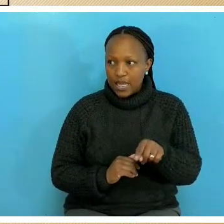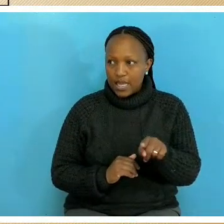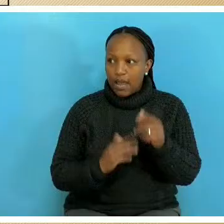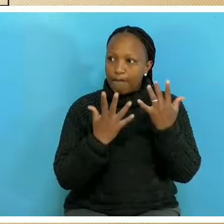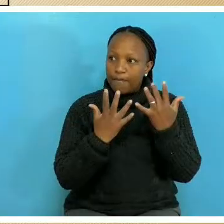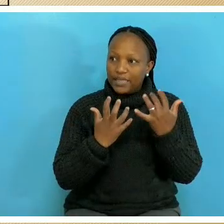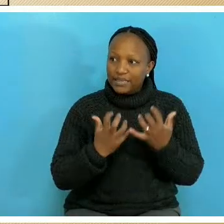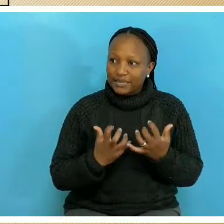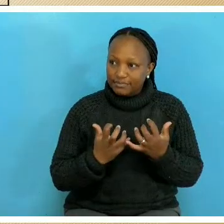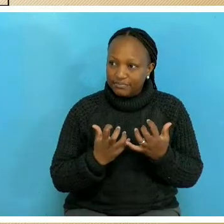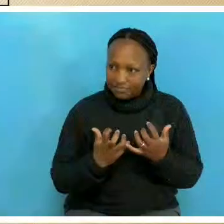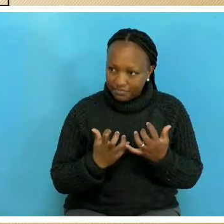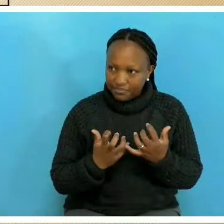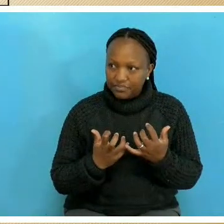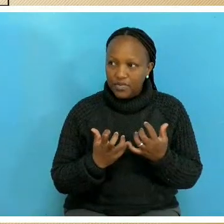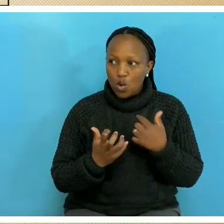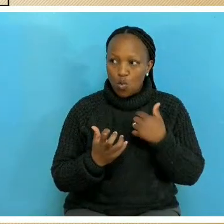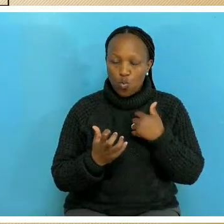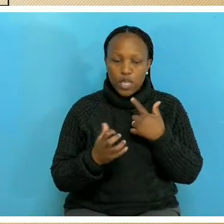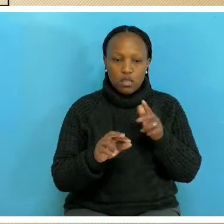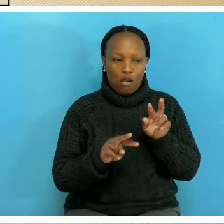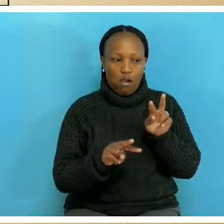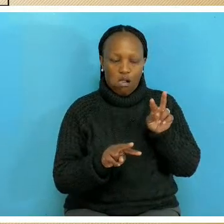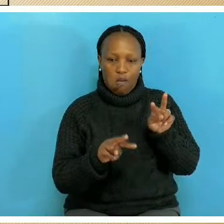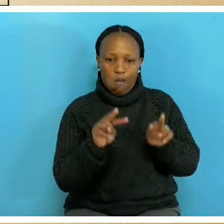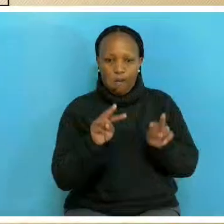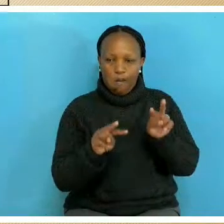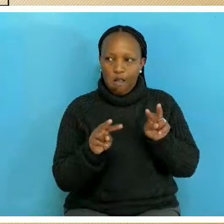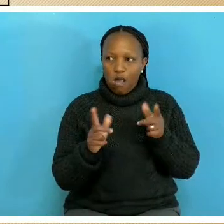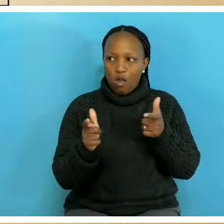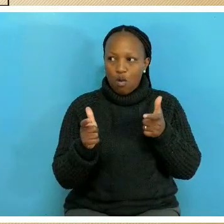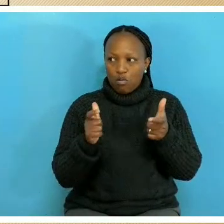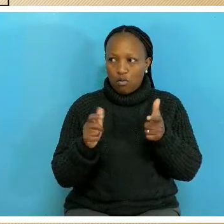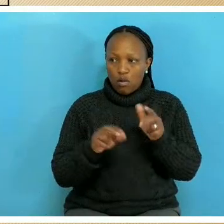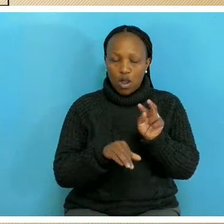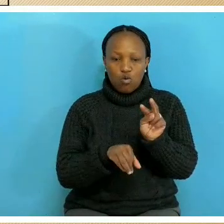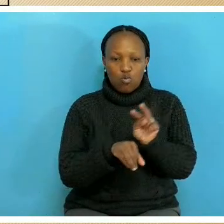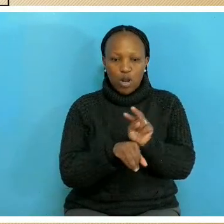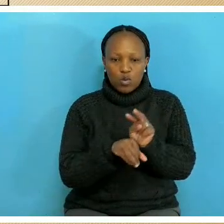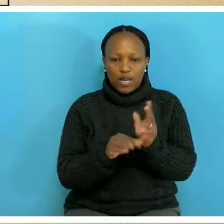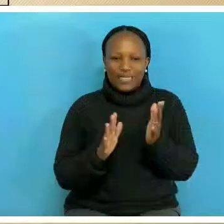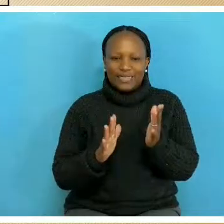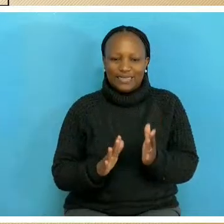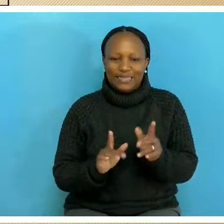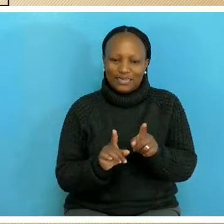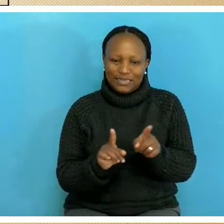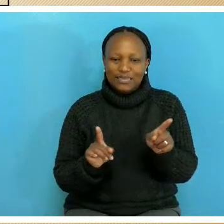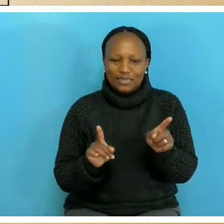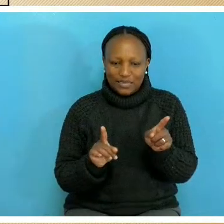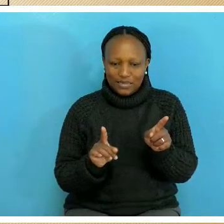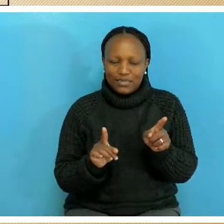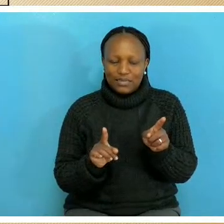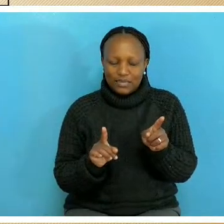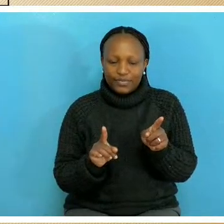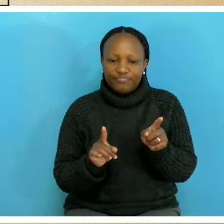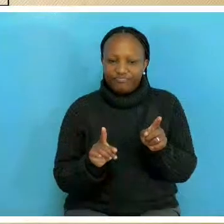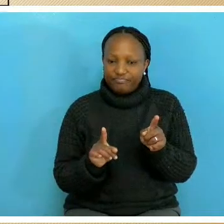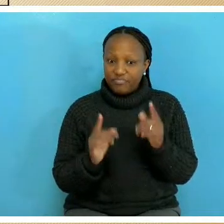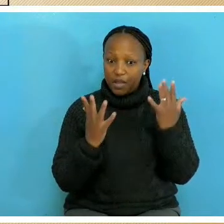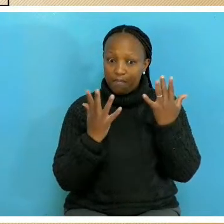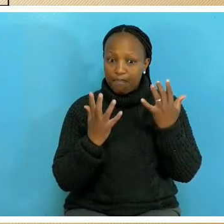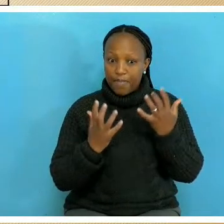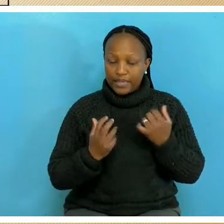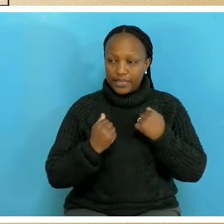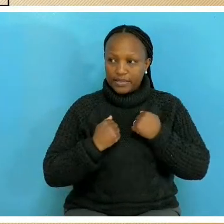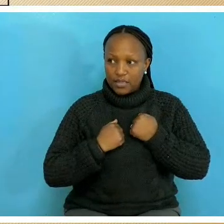are regulators, we deal mainly in overseeing and regulating. We have a budget of